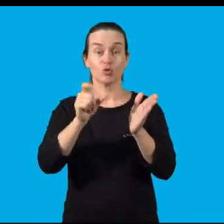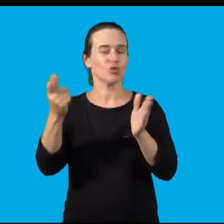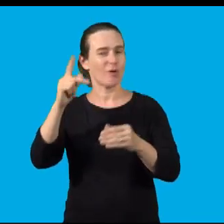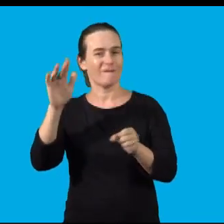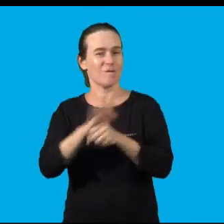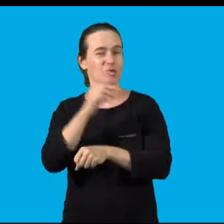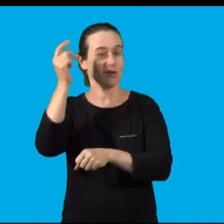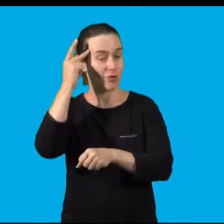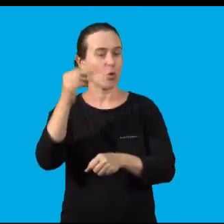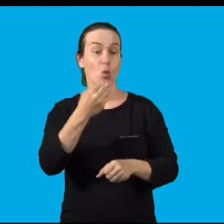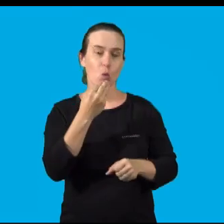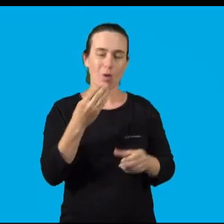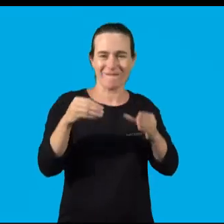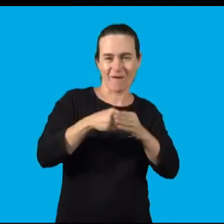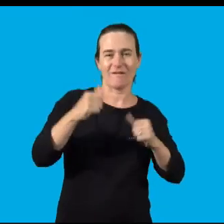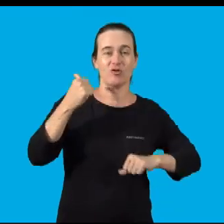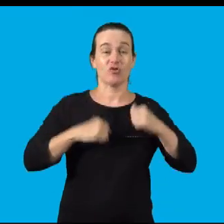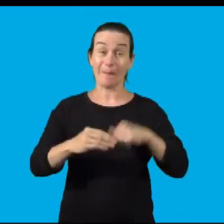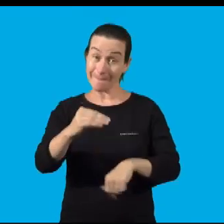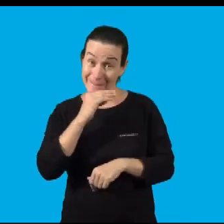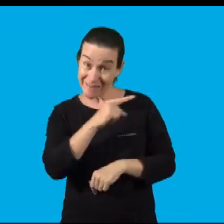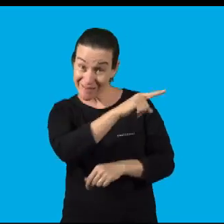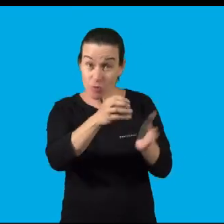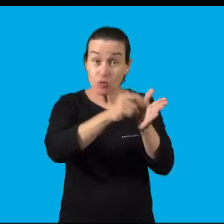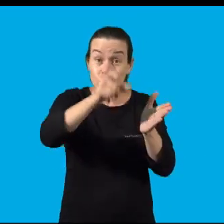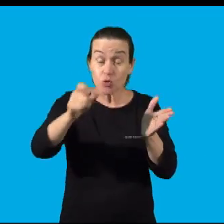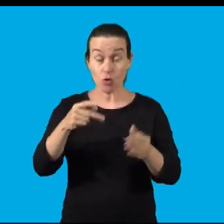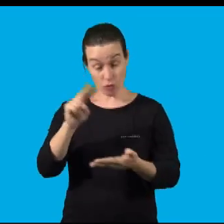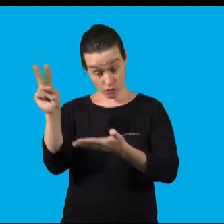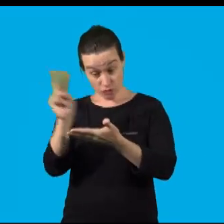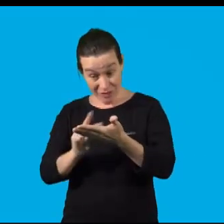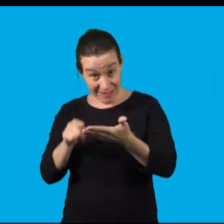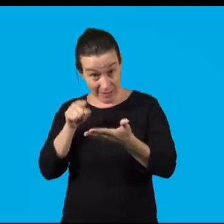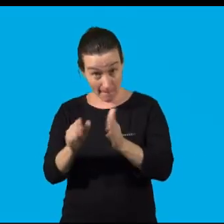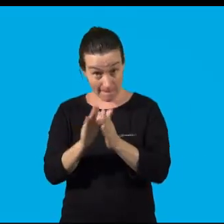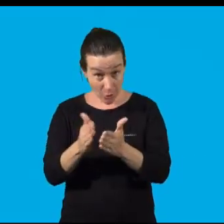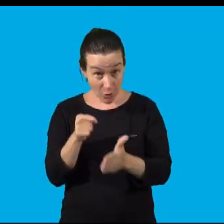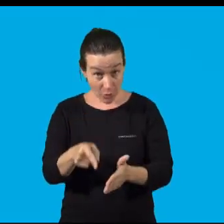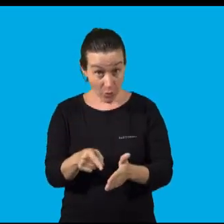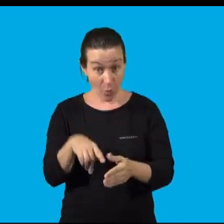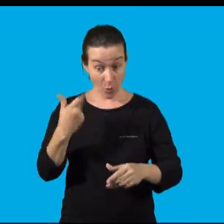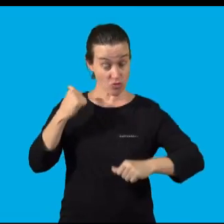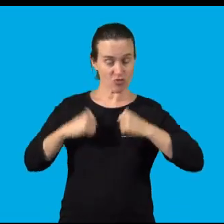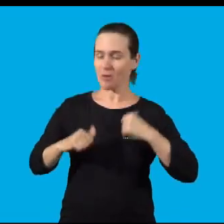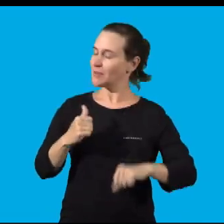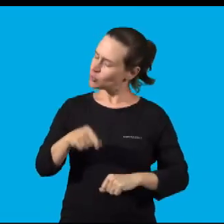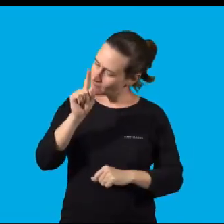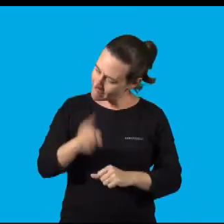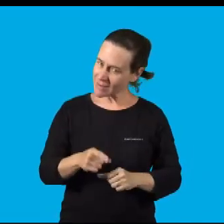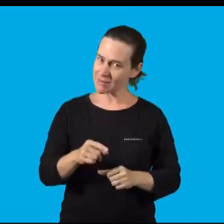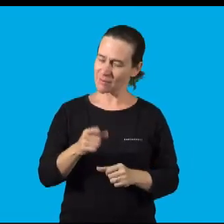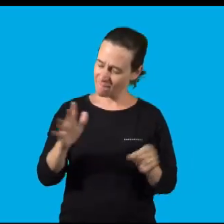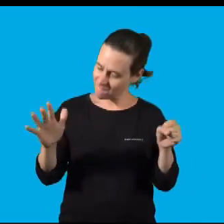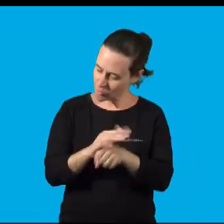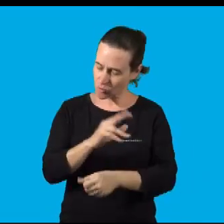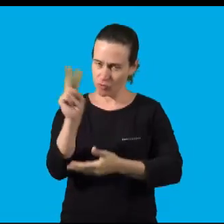identified. This would suggest that candidates had not read the prescribed text, so you have to read the texts. There